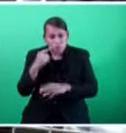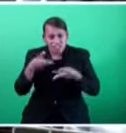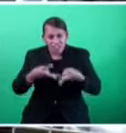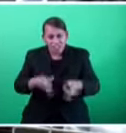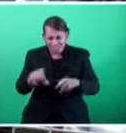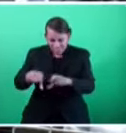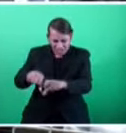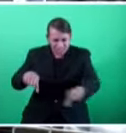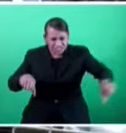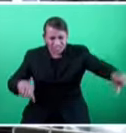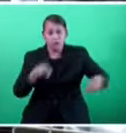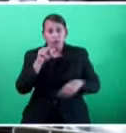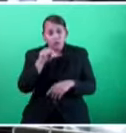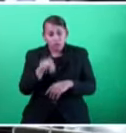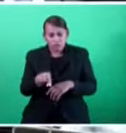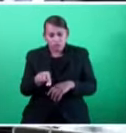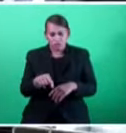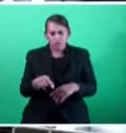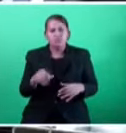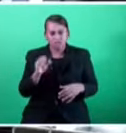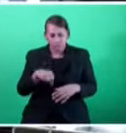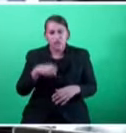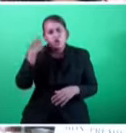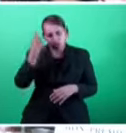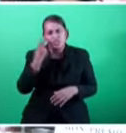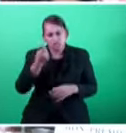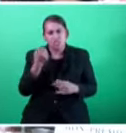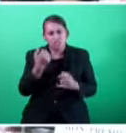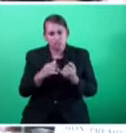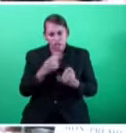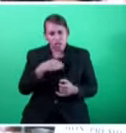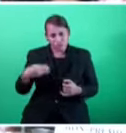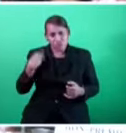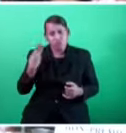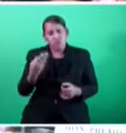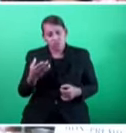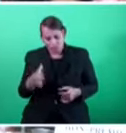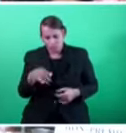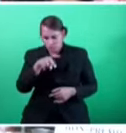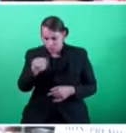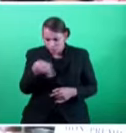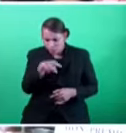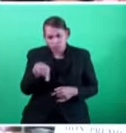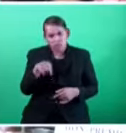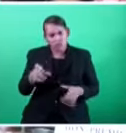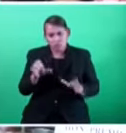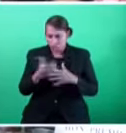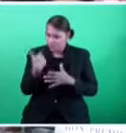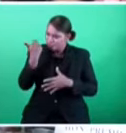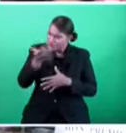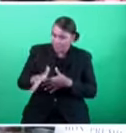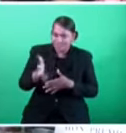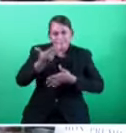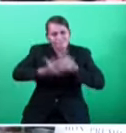has been and is a major concern for our ministry. Mr. Speaker, I've mentioned it a number of